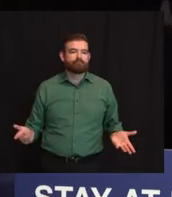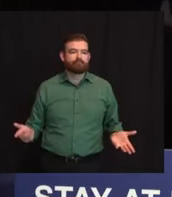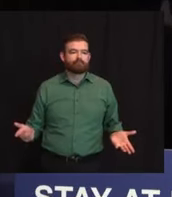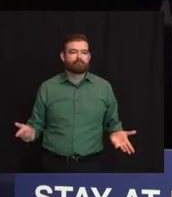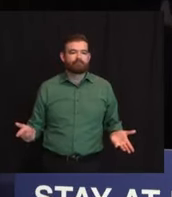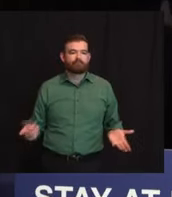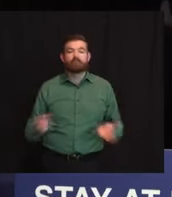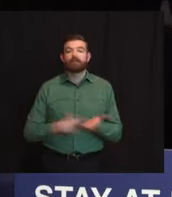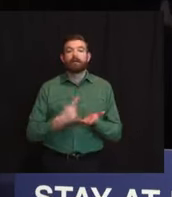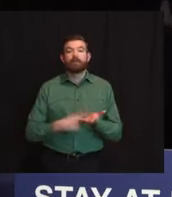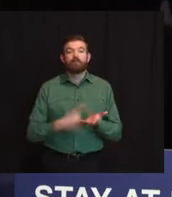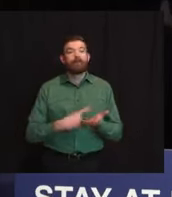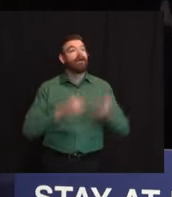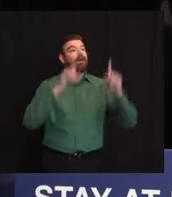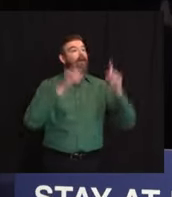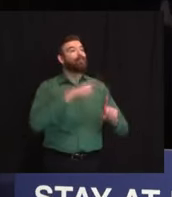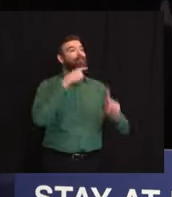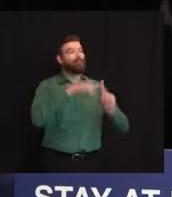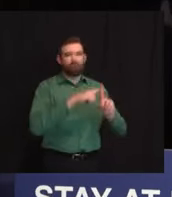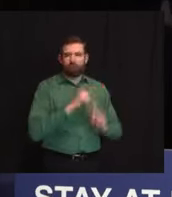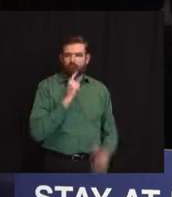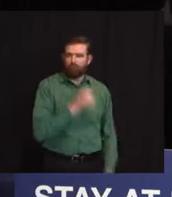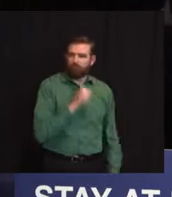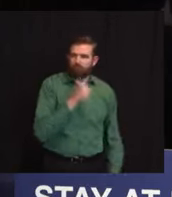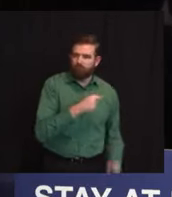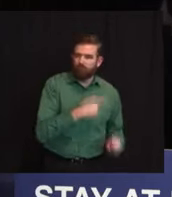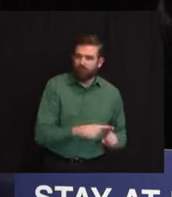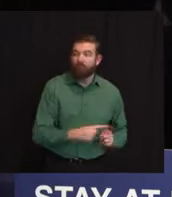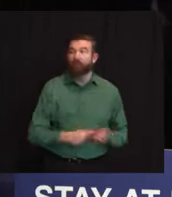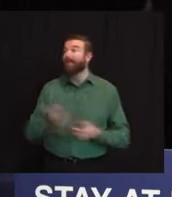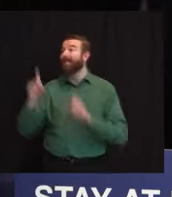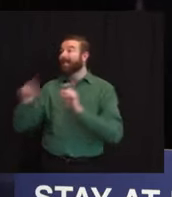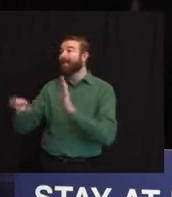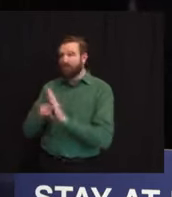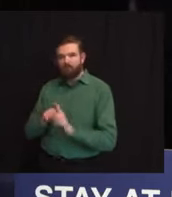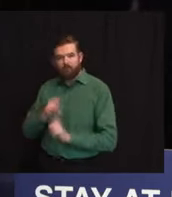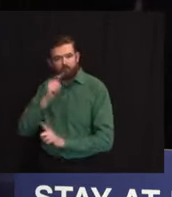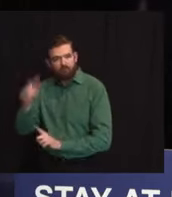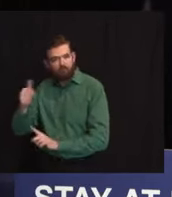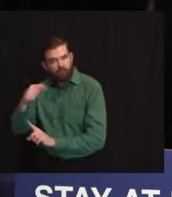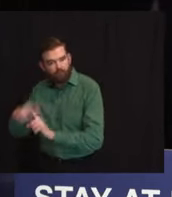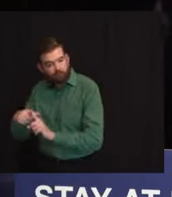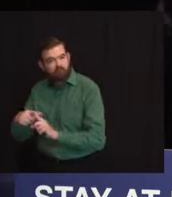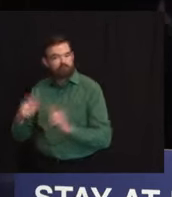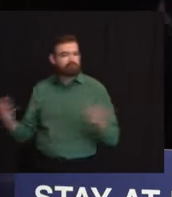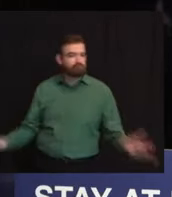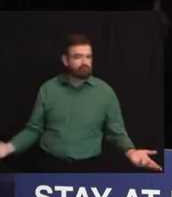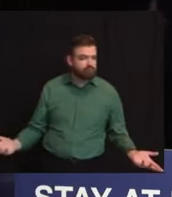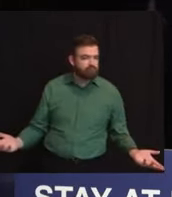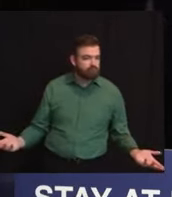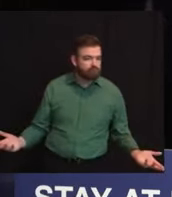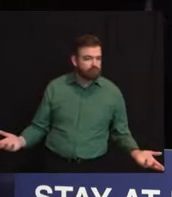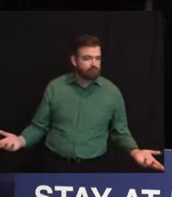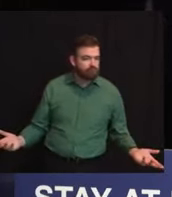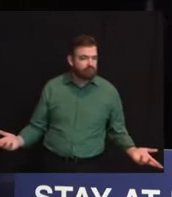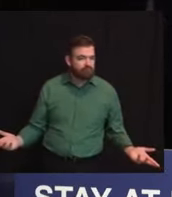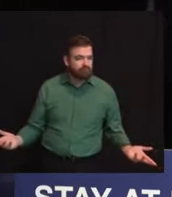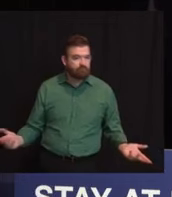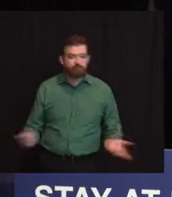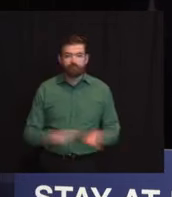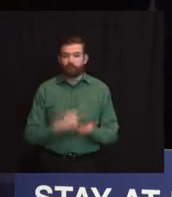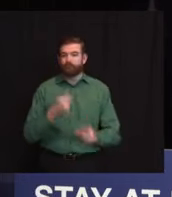I just tested all those people, well, those 5 in 100 people might test positive, but another 5 in 100 would also test positive. So if I tested positive, it would be